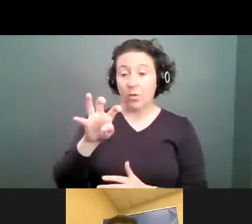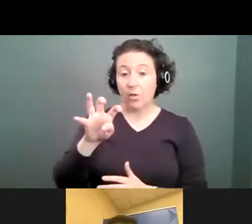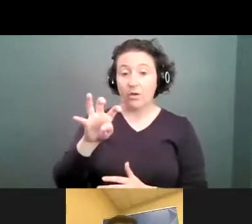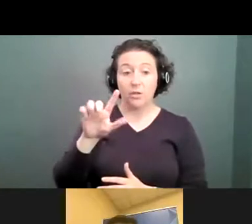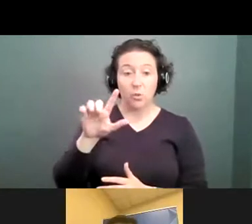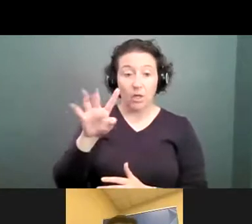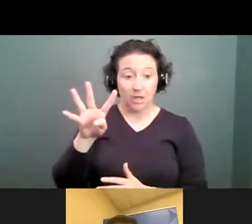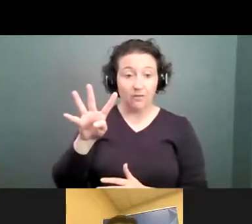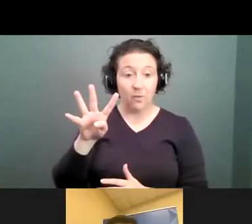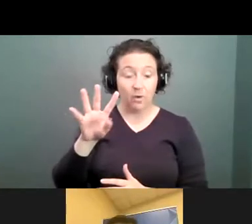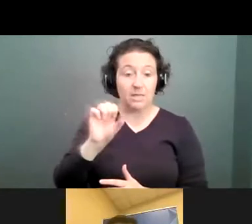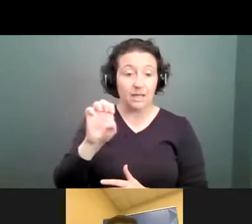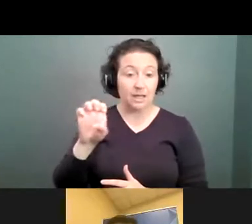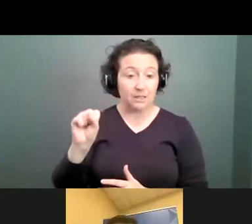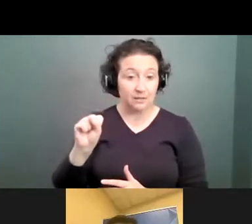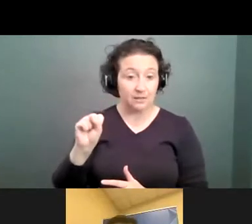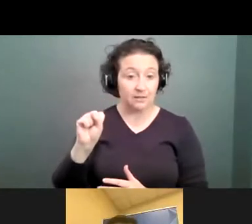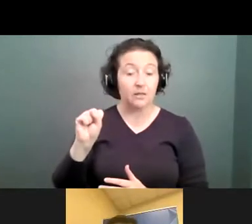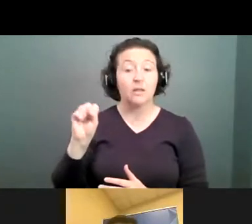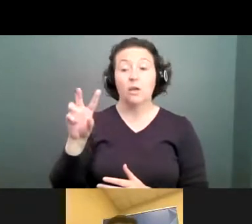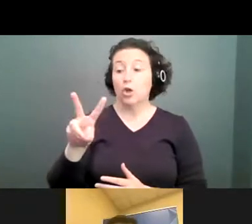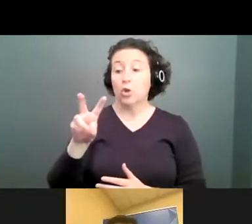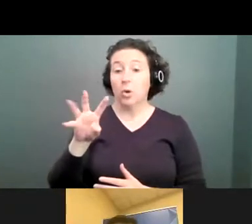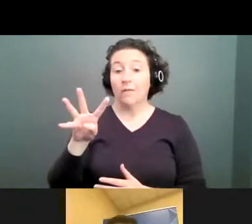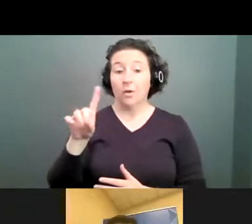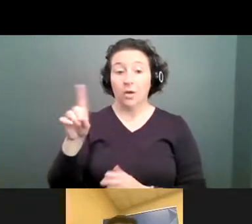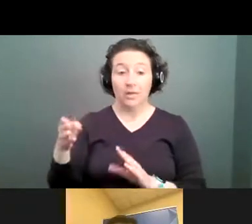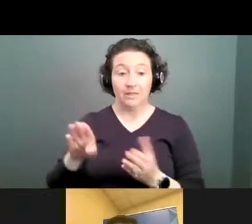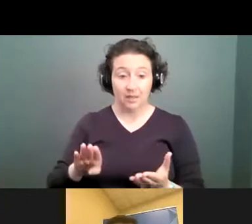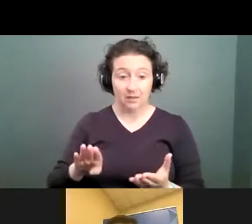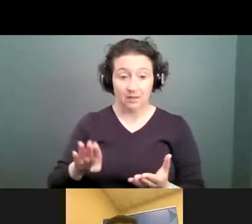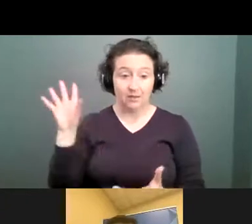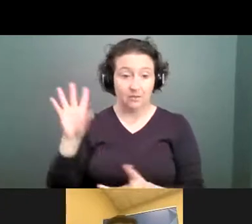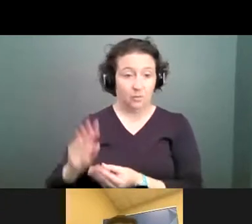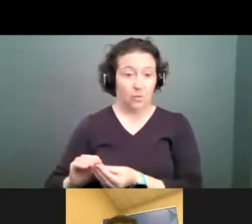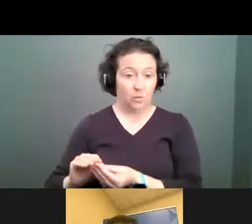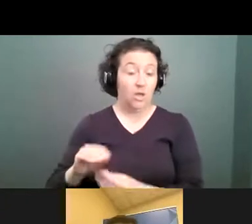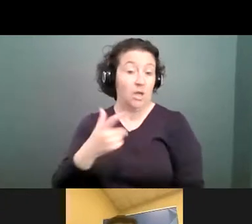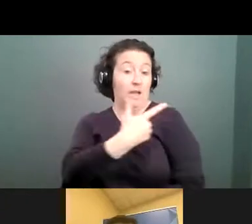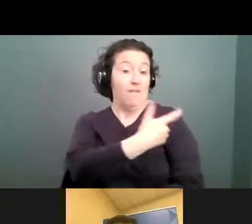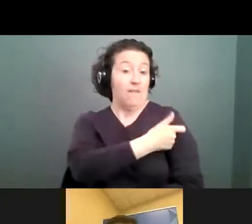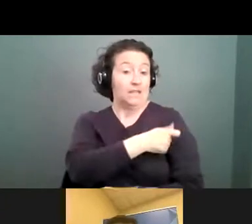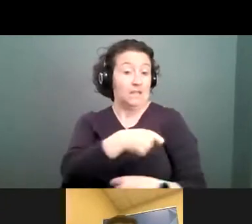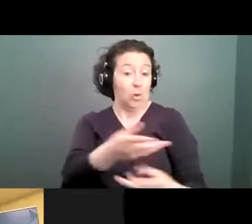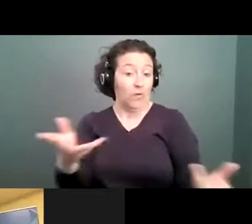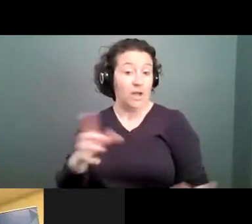21,424 cases. We have 241 deaths. And then for vaccines given, there